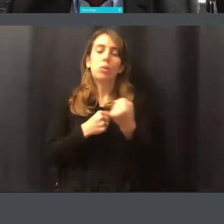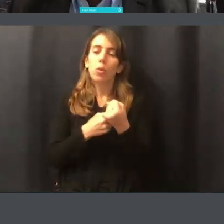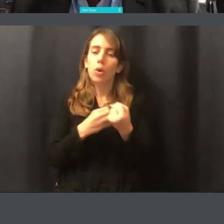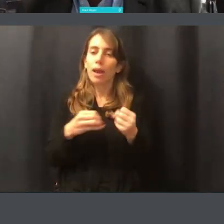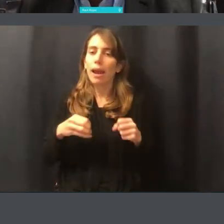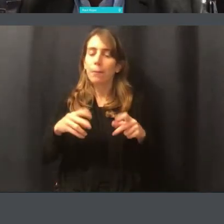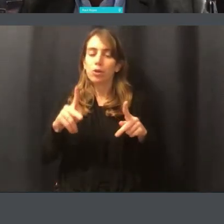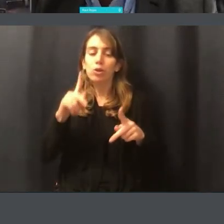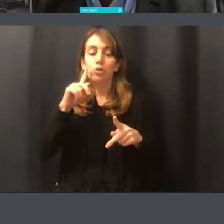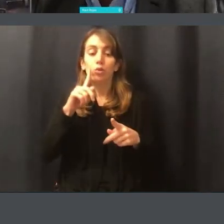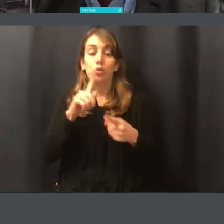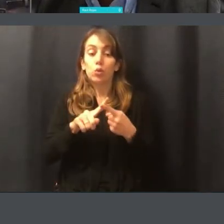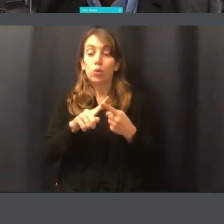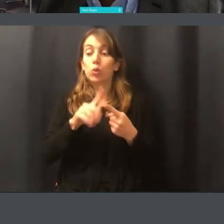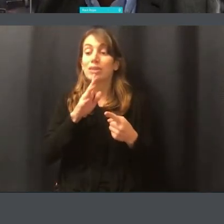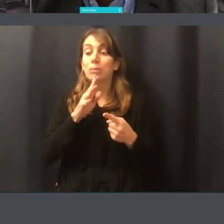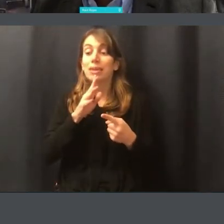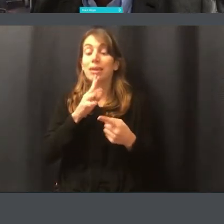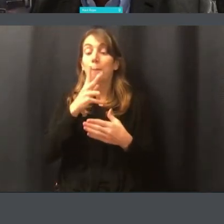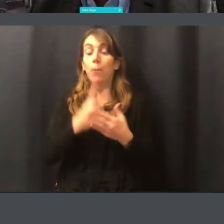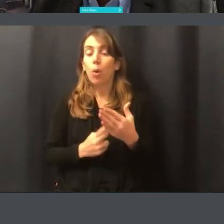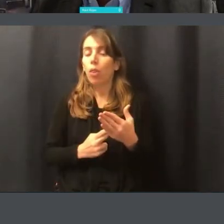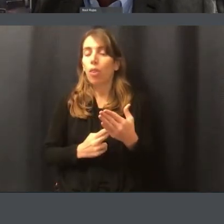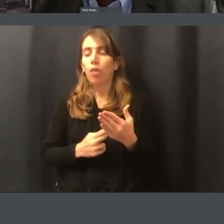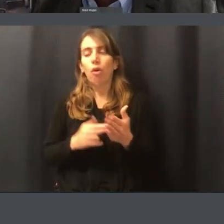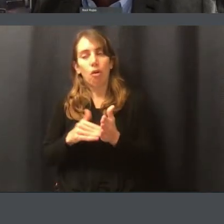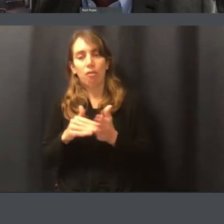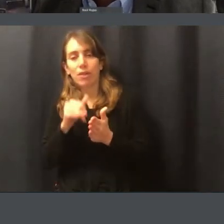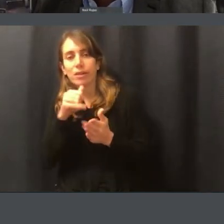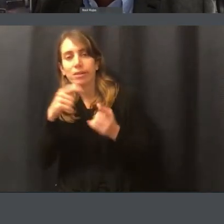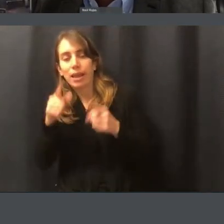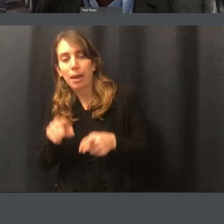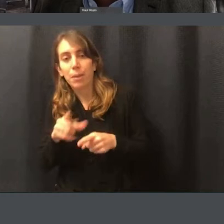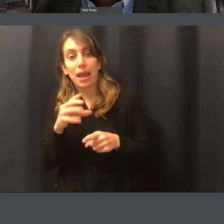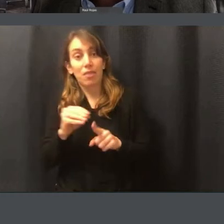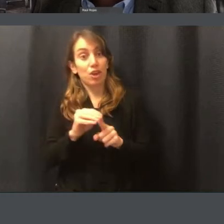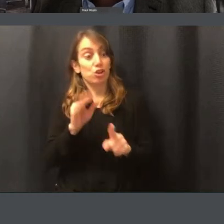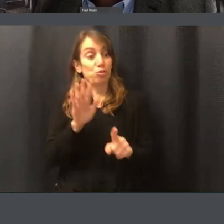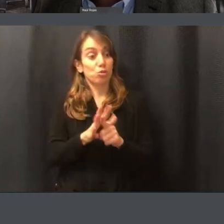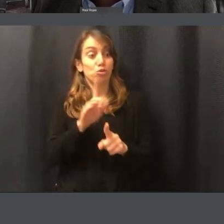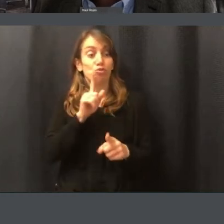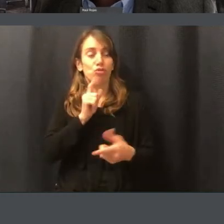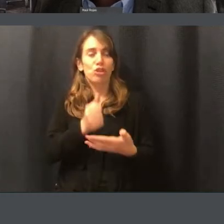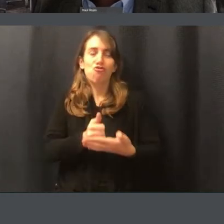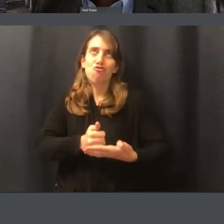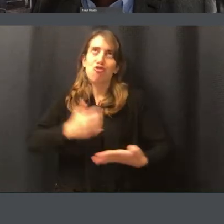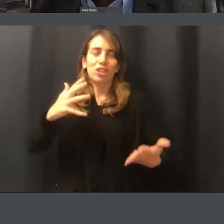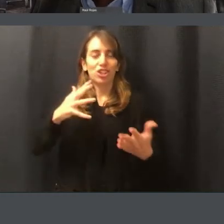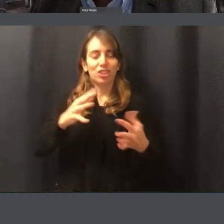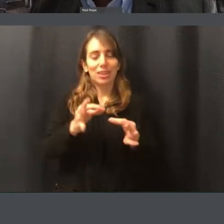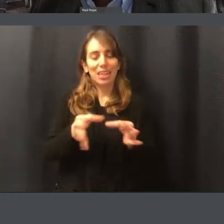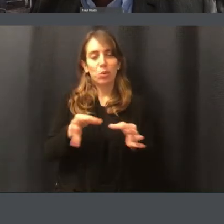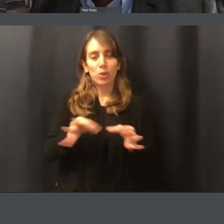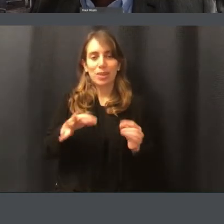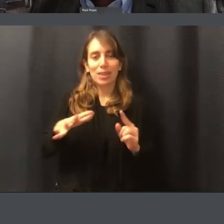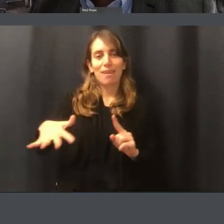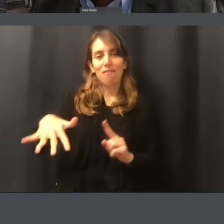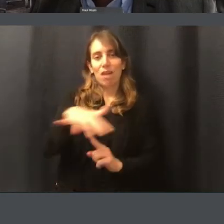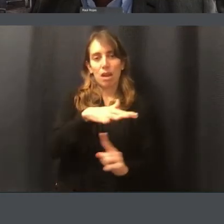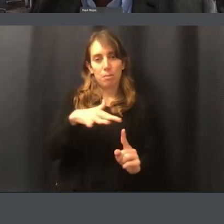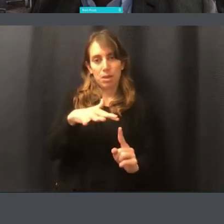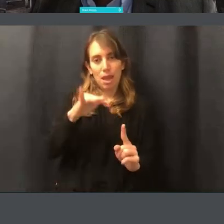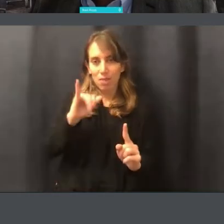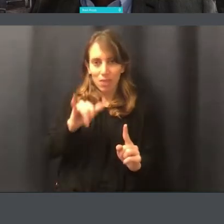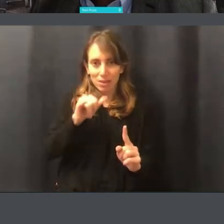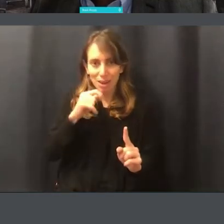case, and that they're being exposed to a very rich linguistic environment, which is not always the case. So the